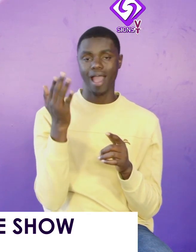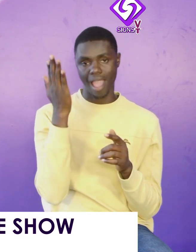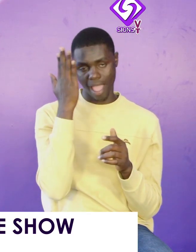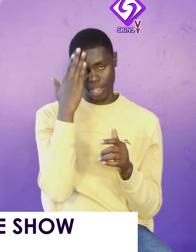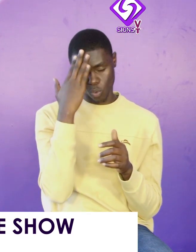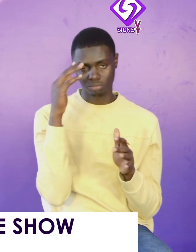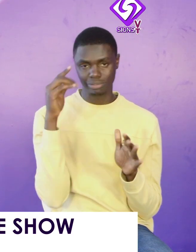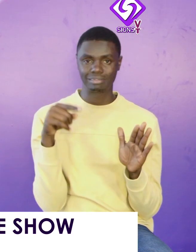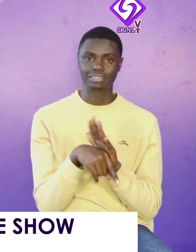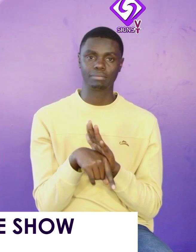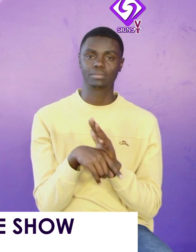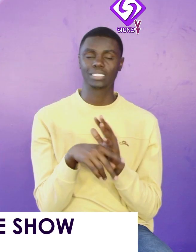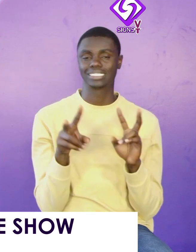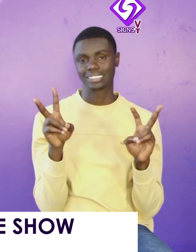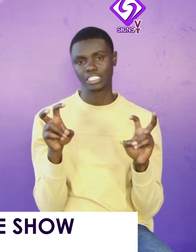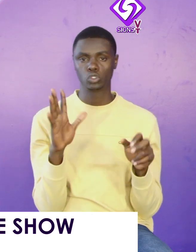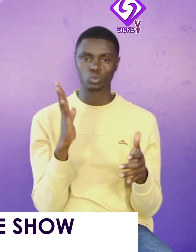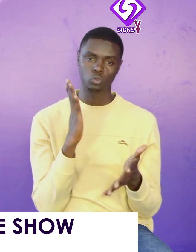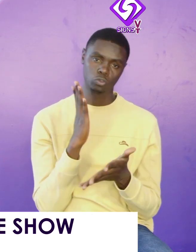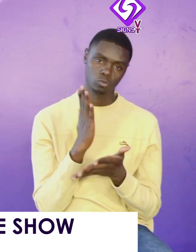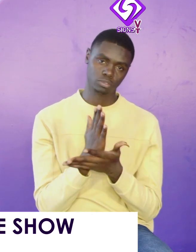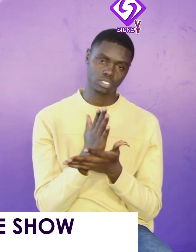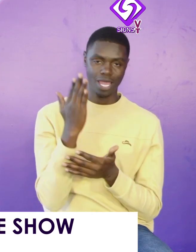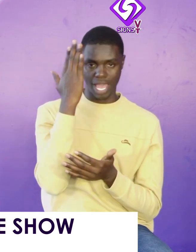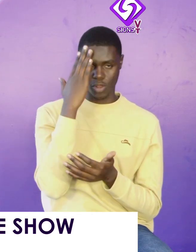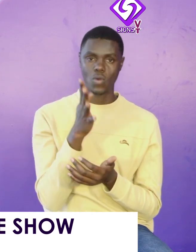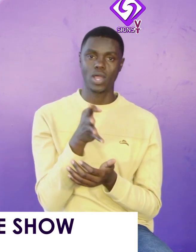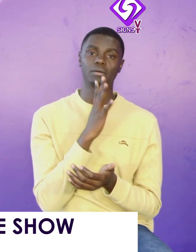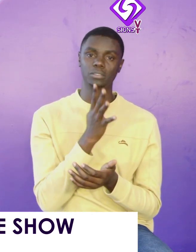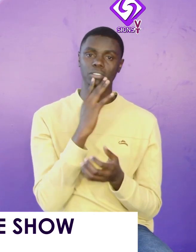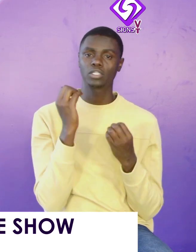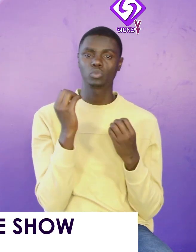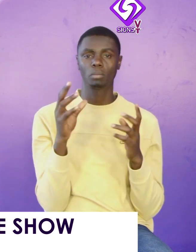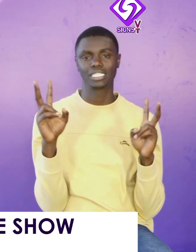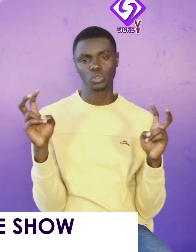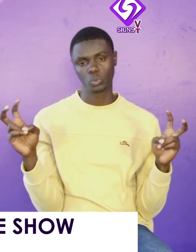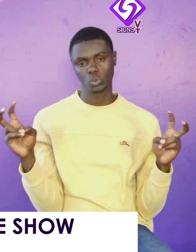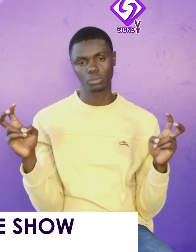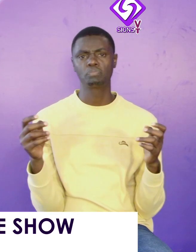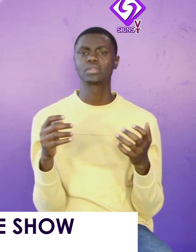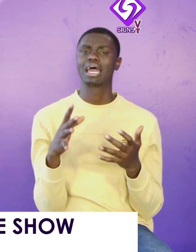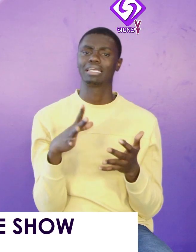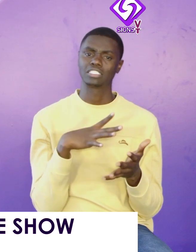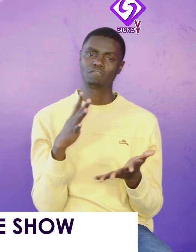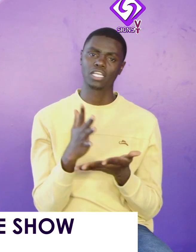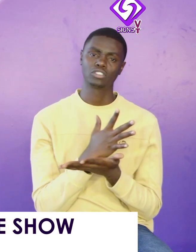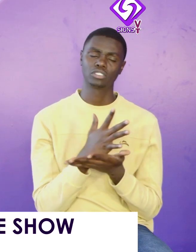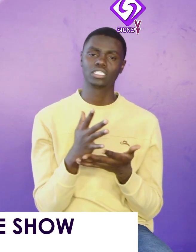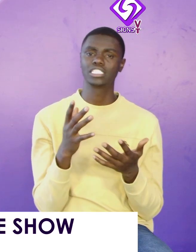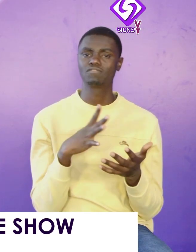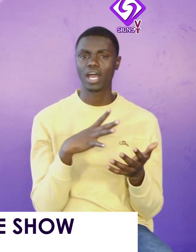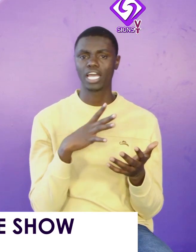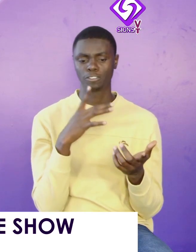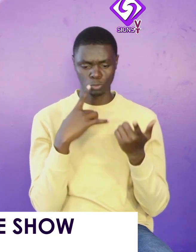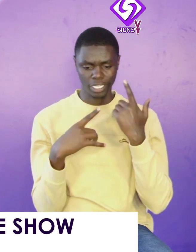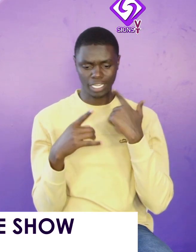deep. Issues are real. I know I'm speaking to real issues. It is fine to shed a tear. It is